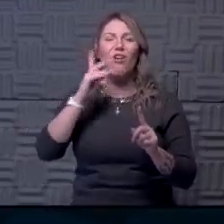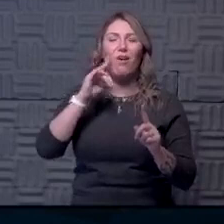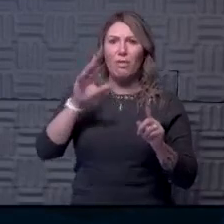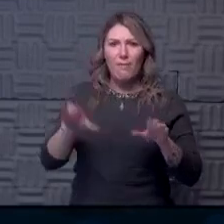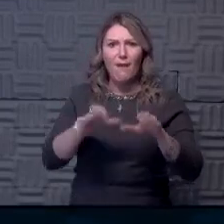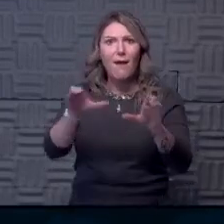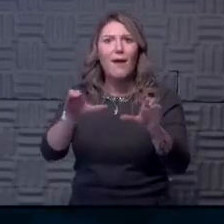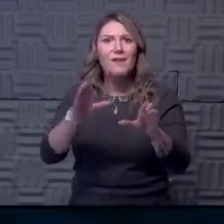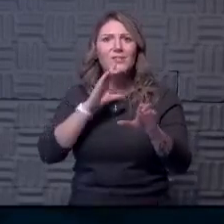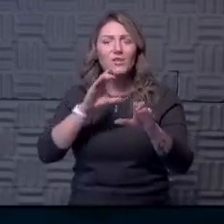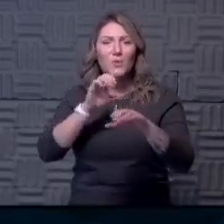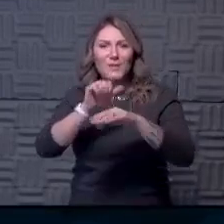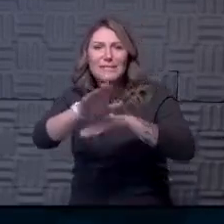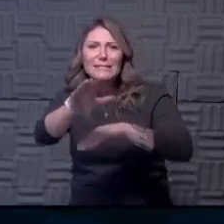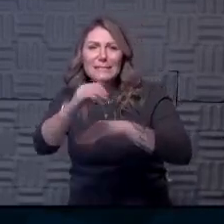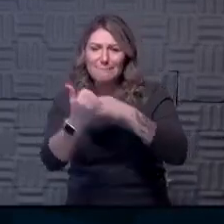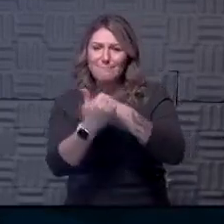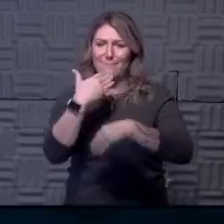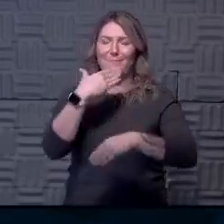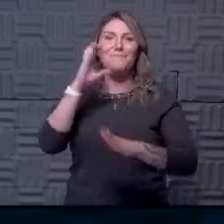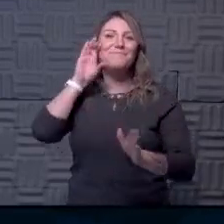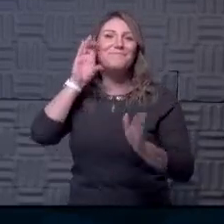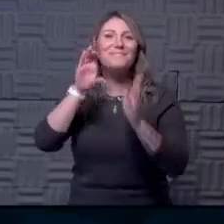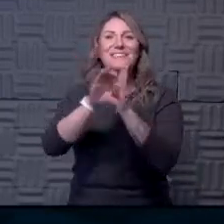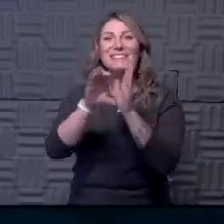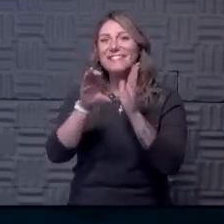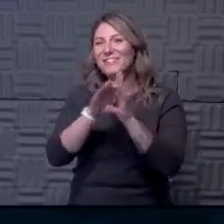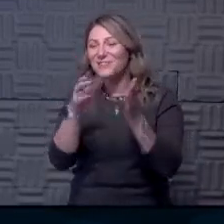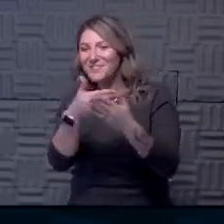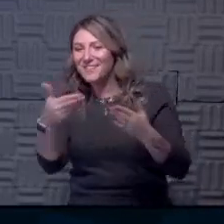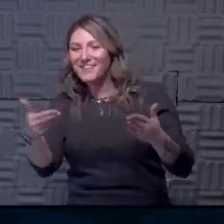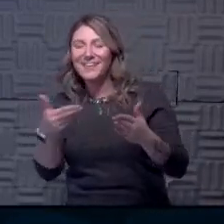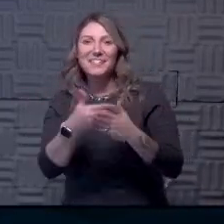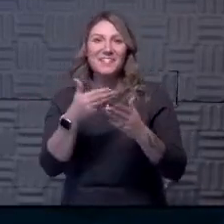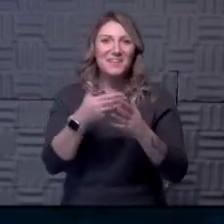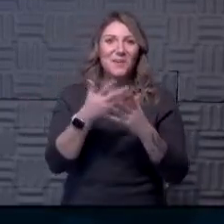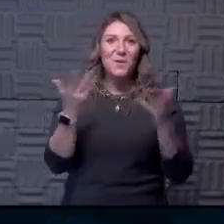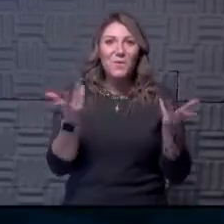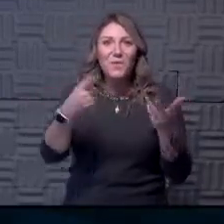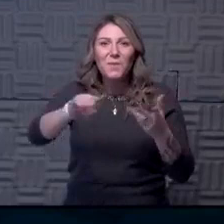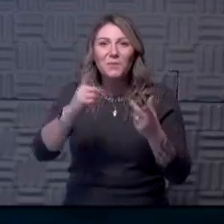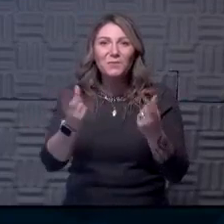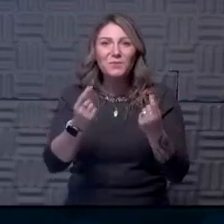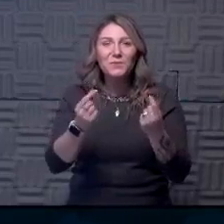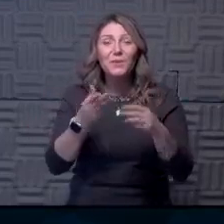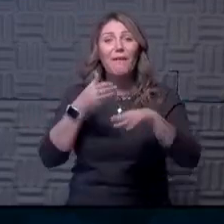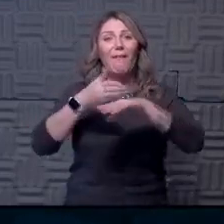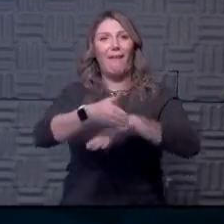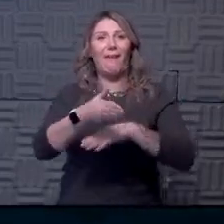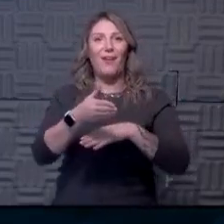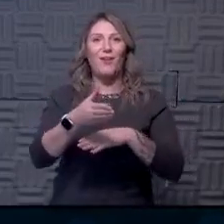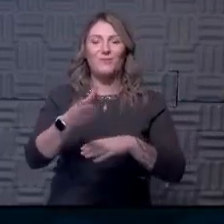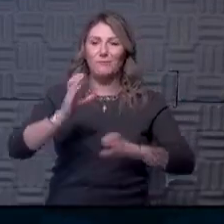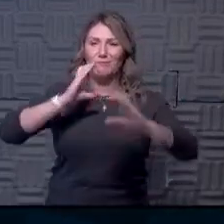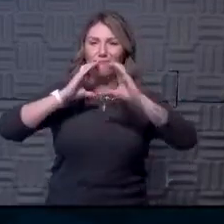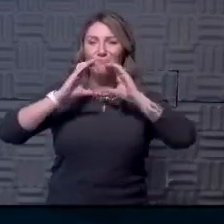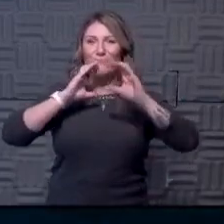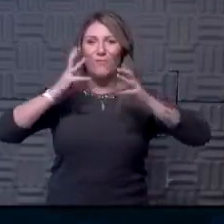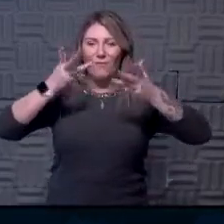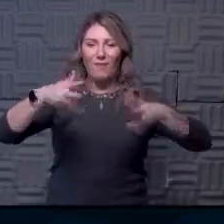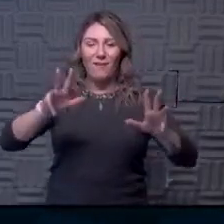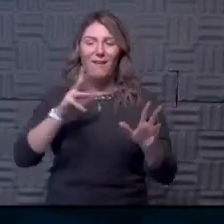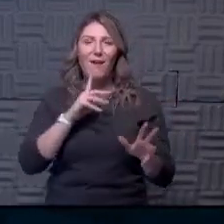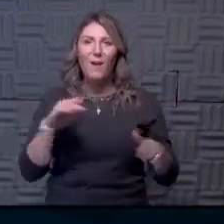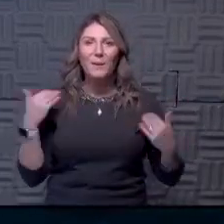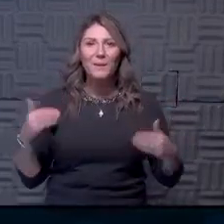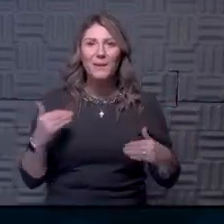doing, they were sending me all kinds of pictures and goodies of the things that they were doing after the conversations. I know